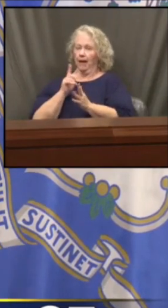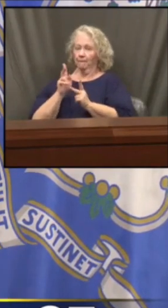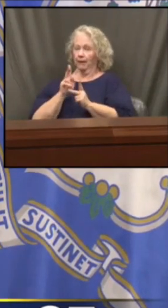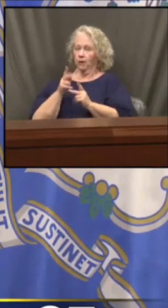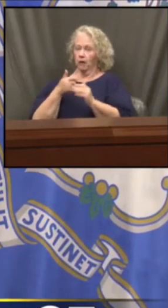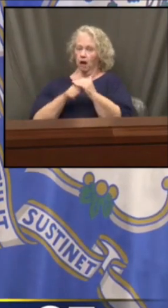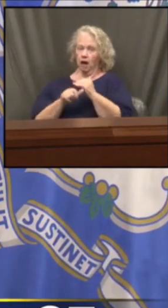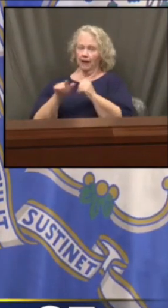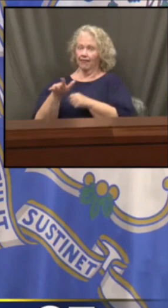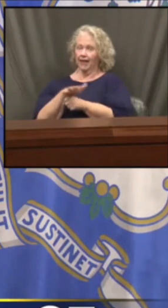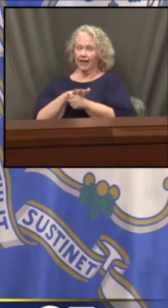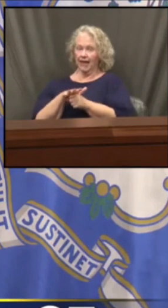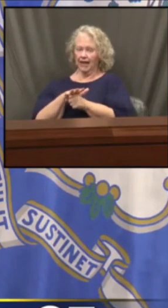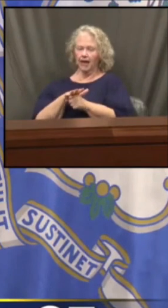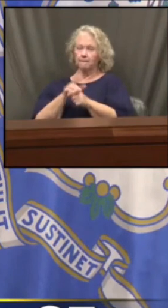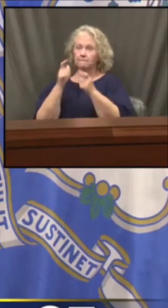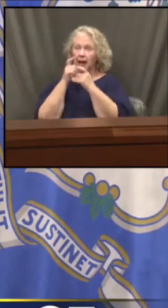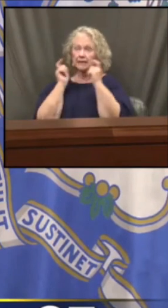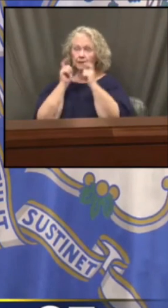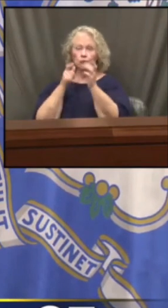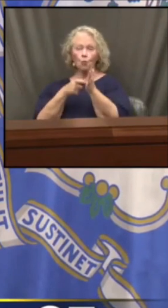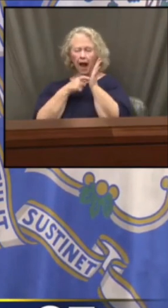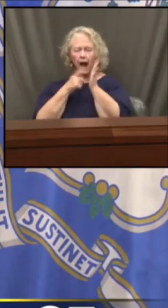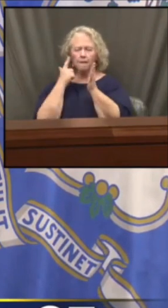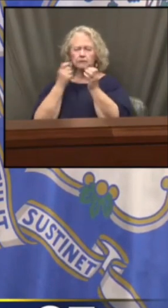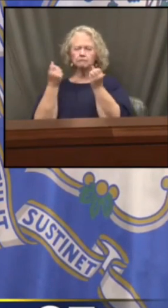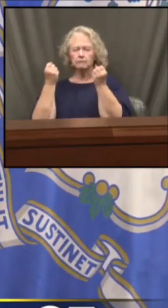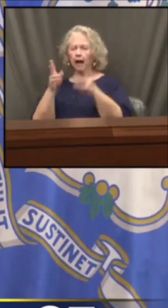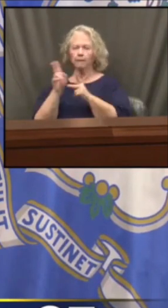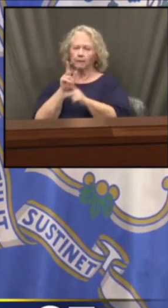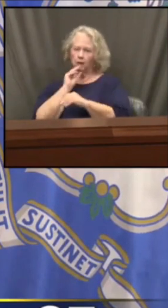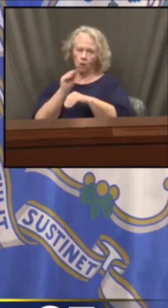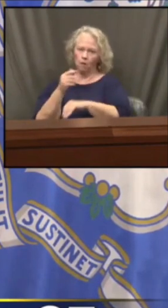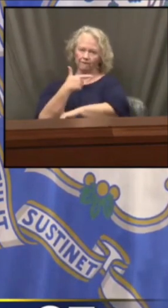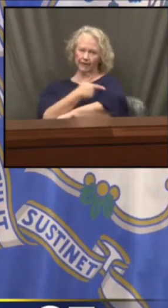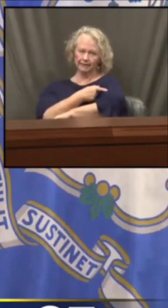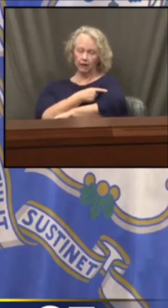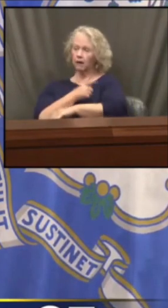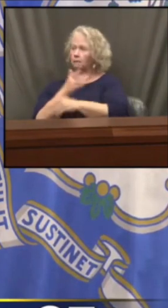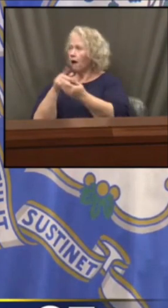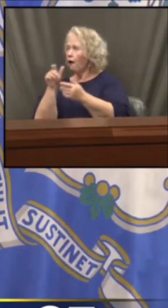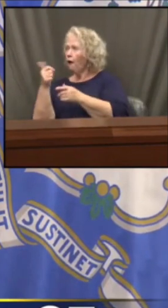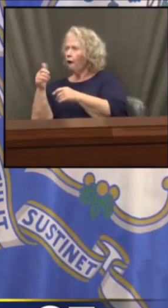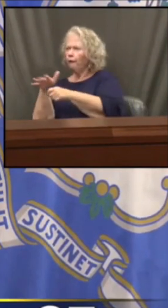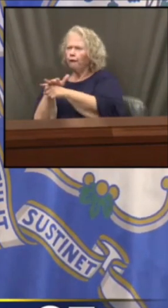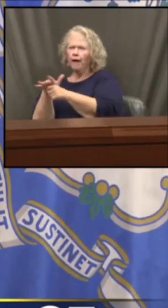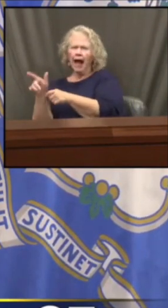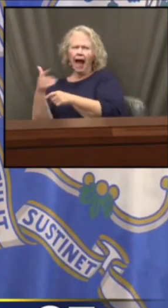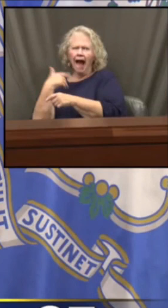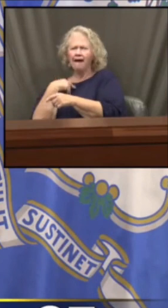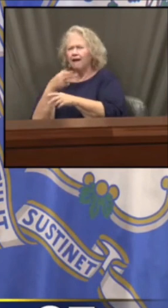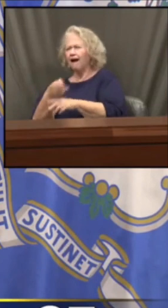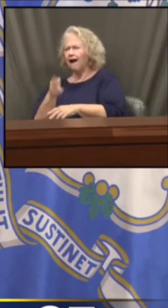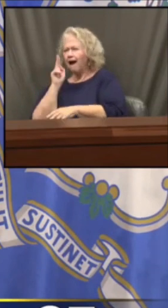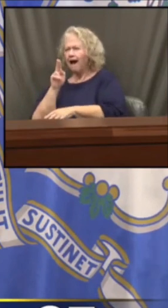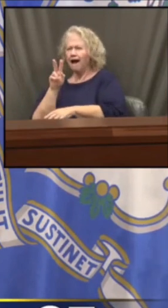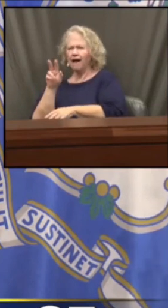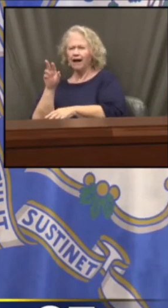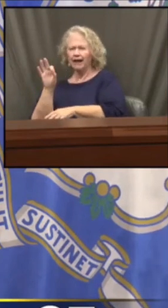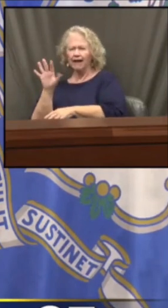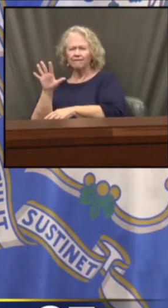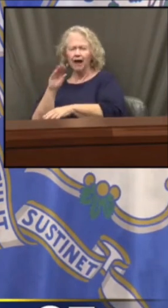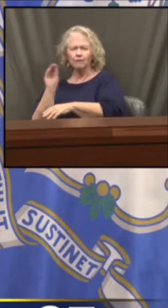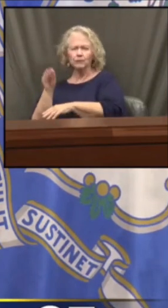their confines are wearing the mask indoors. You've got other places that are 95% vaccinated. So I think I'll give a little